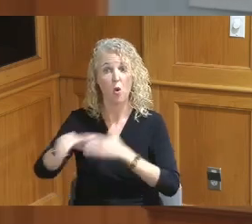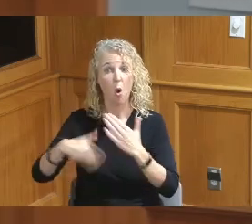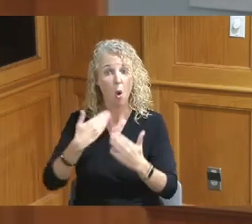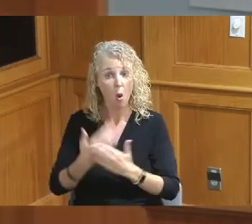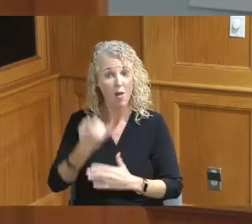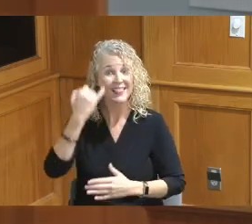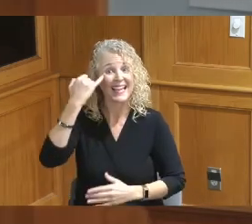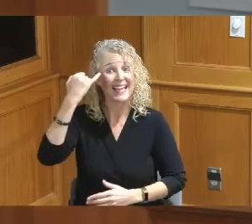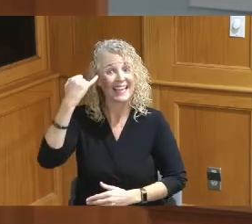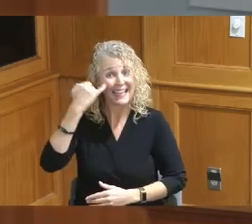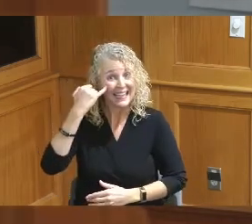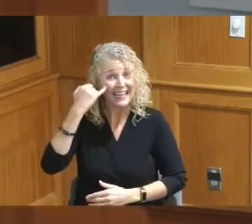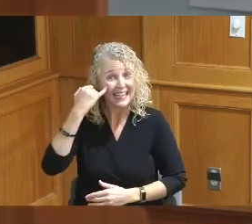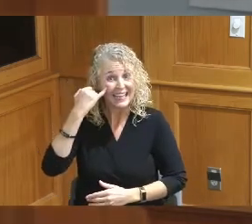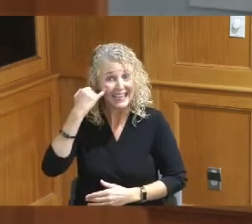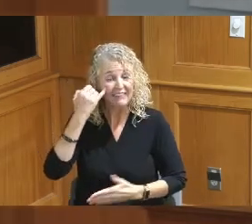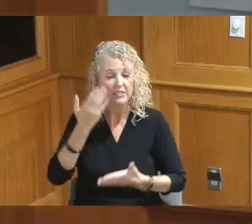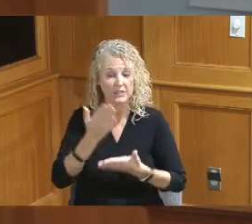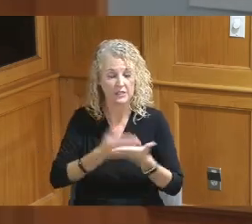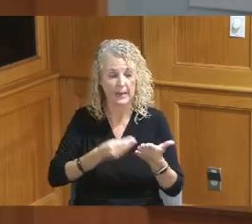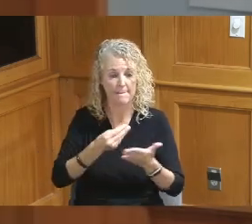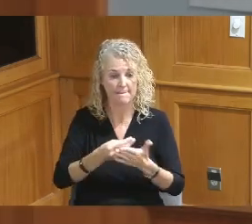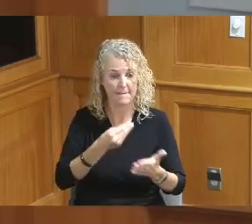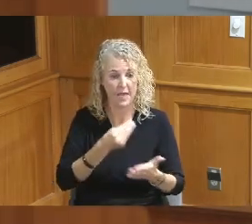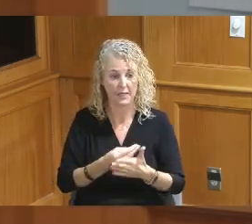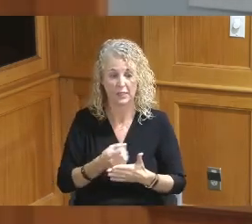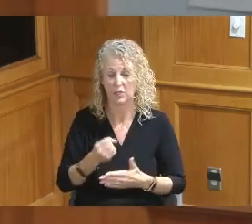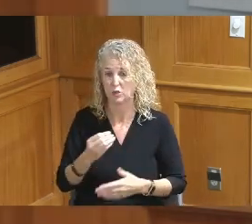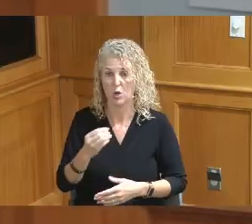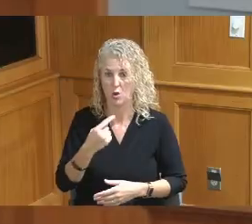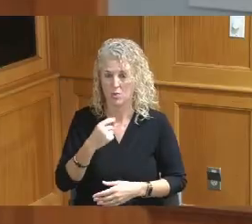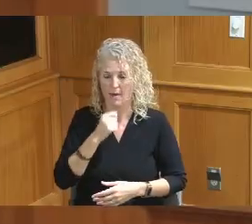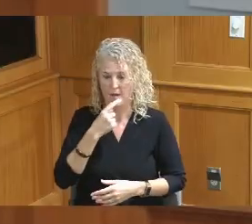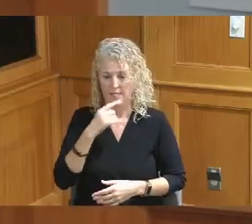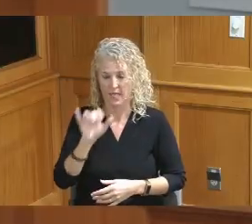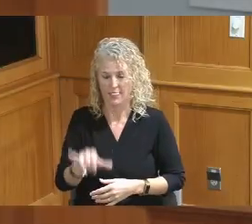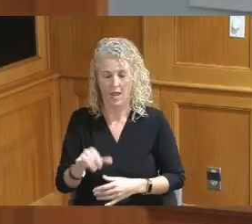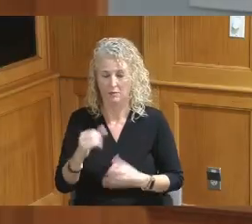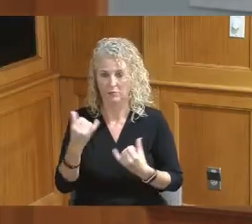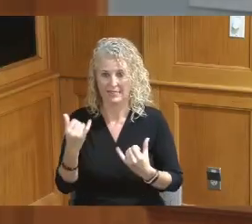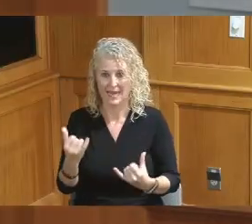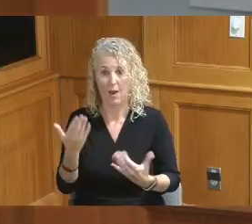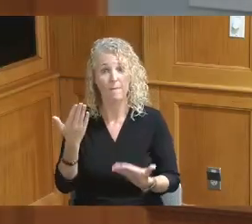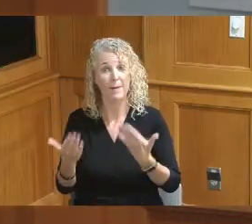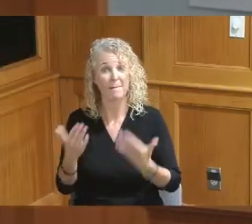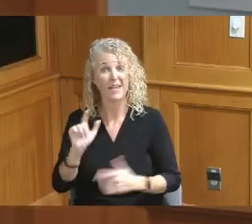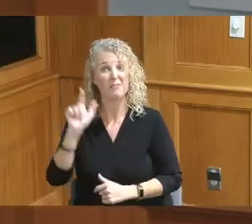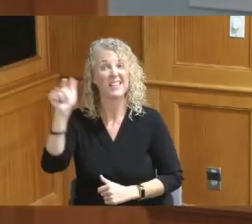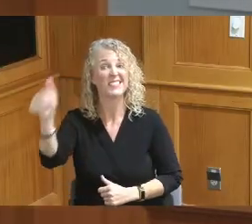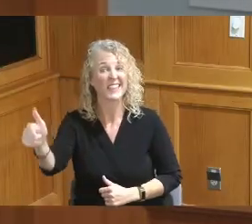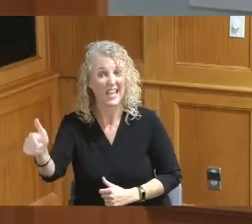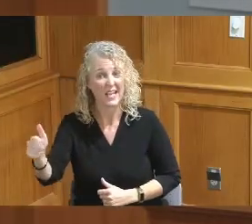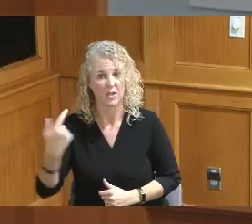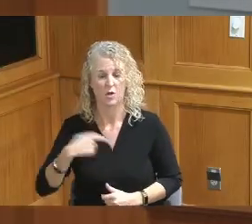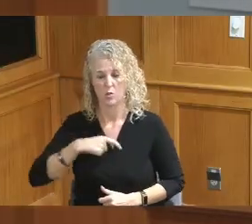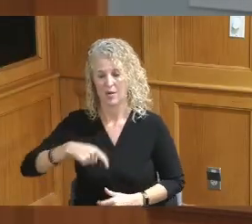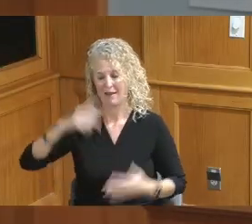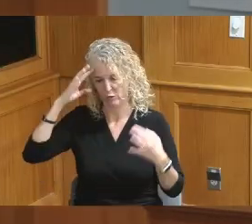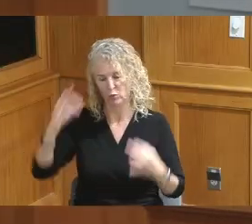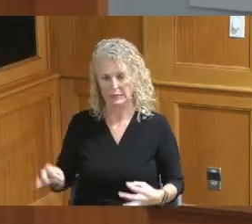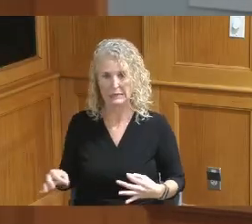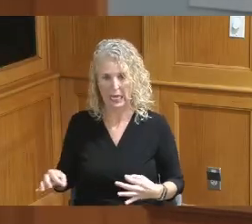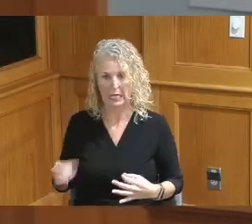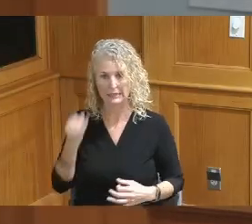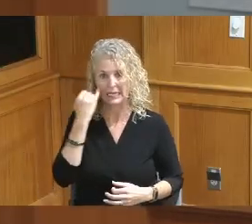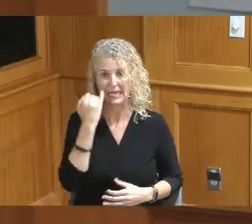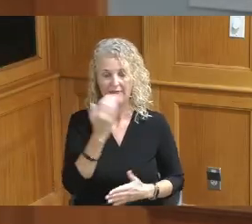able to divert some of this, right? And so we're not saying that today, but we're saying that we may be at a point where it's like choice. We have to choose because those things are